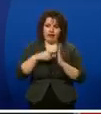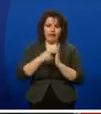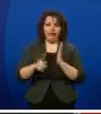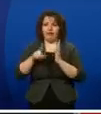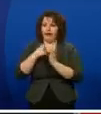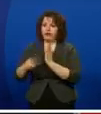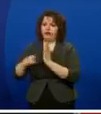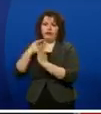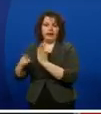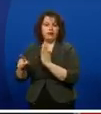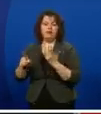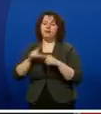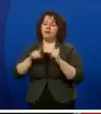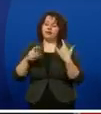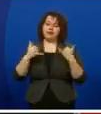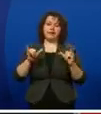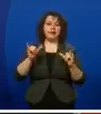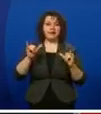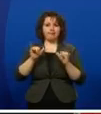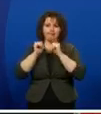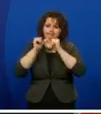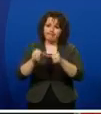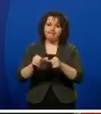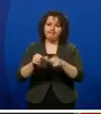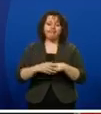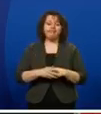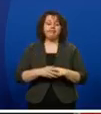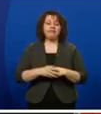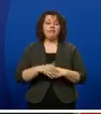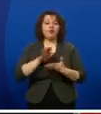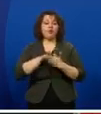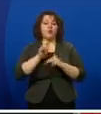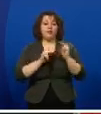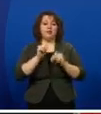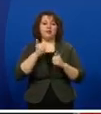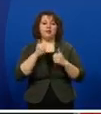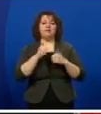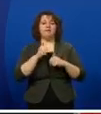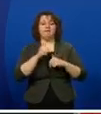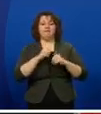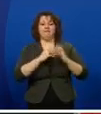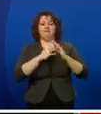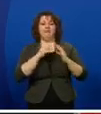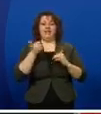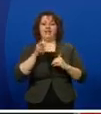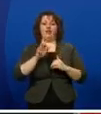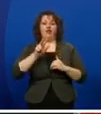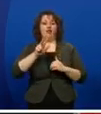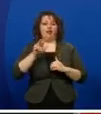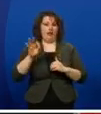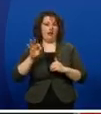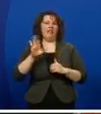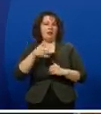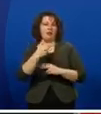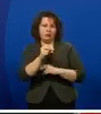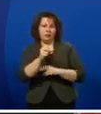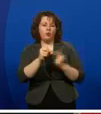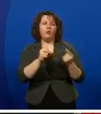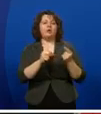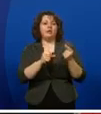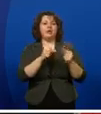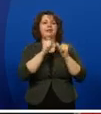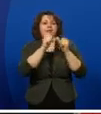have persevered. The school building was built in 1939 as a high school and operated as such until the